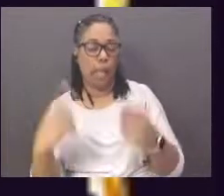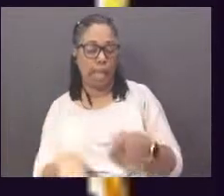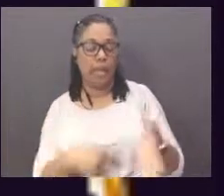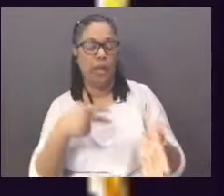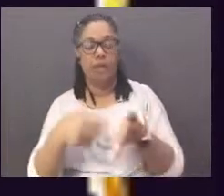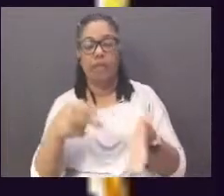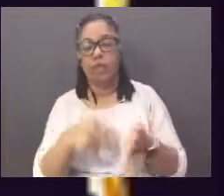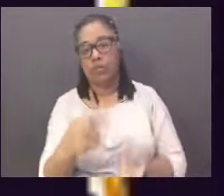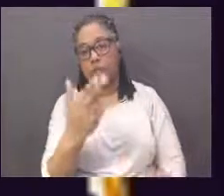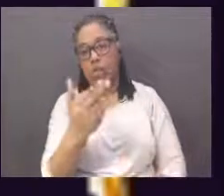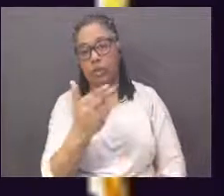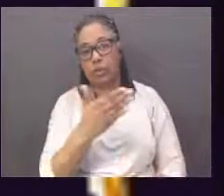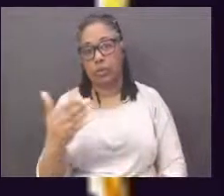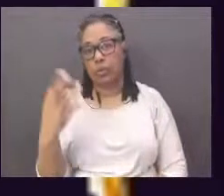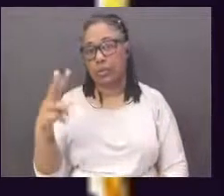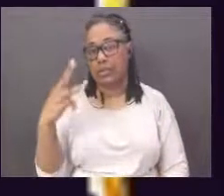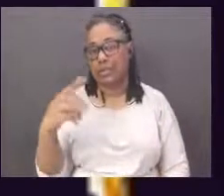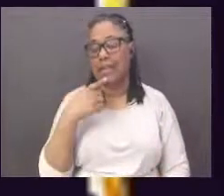through 16 says,